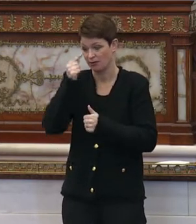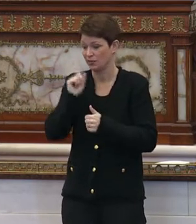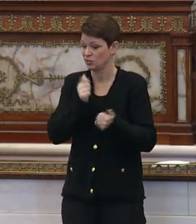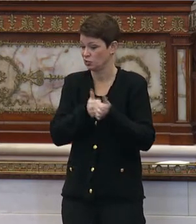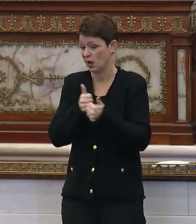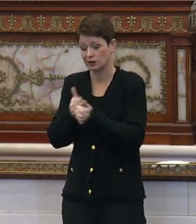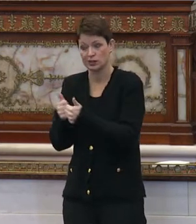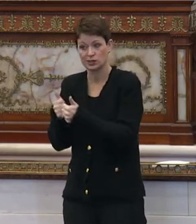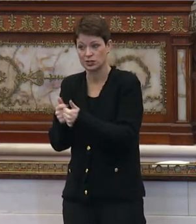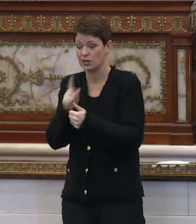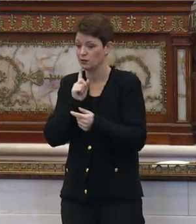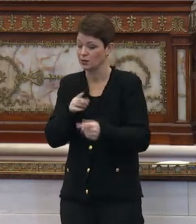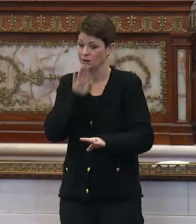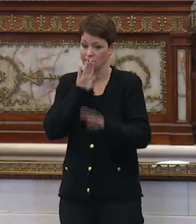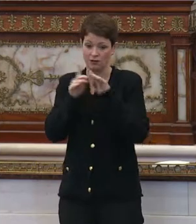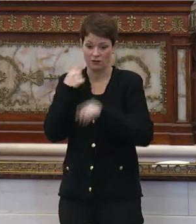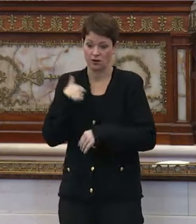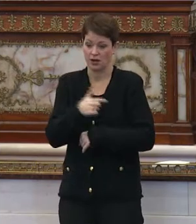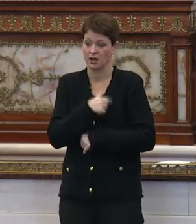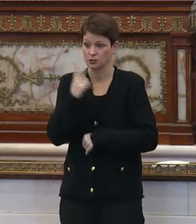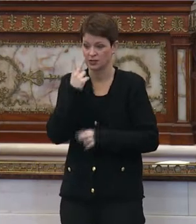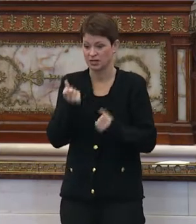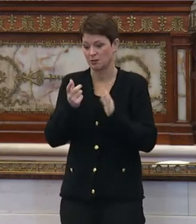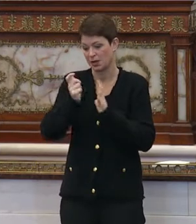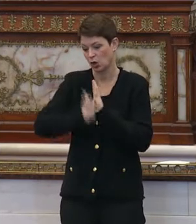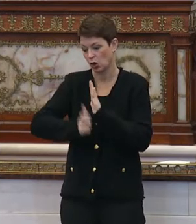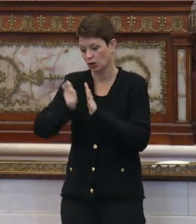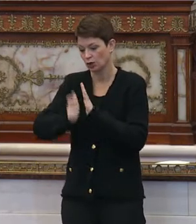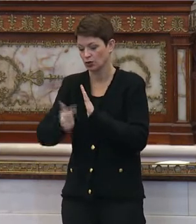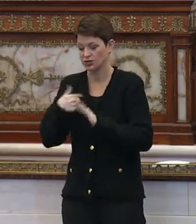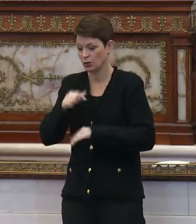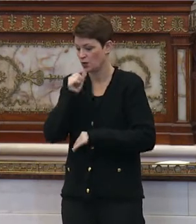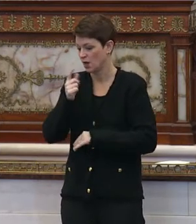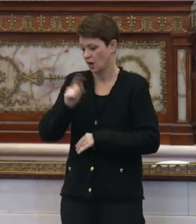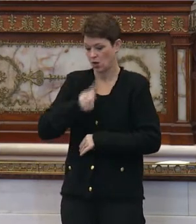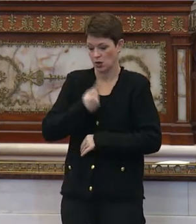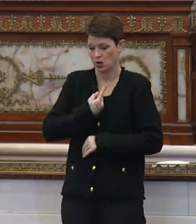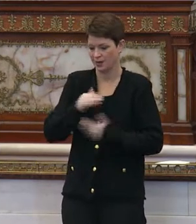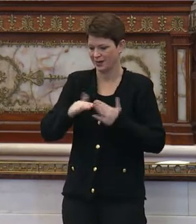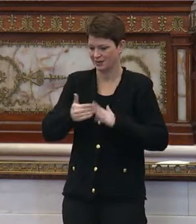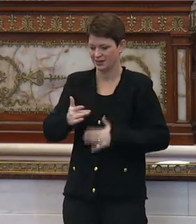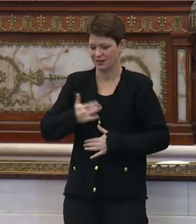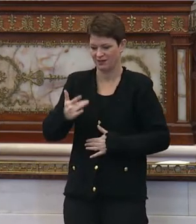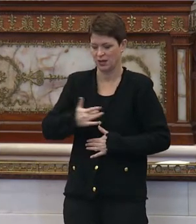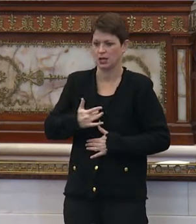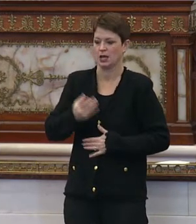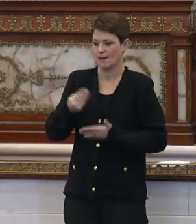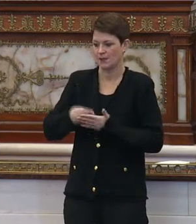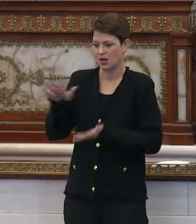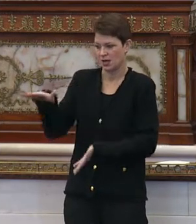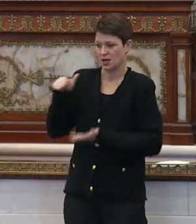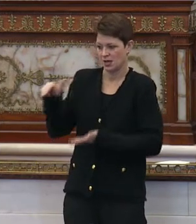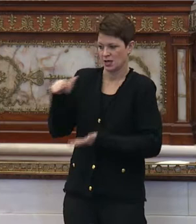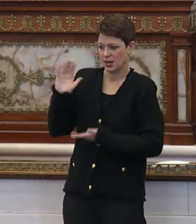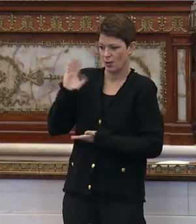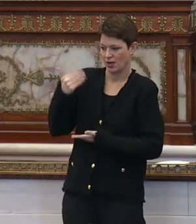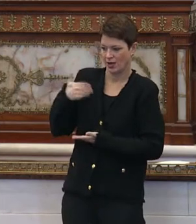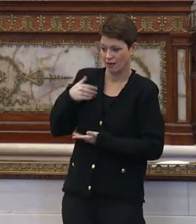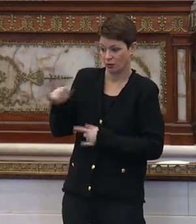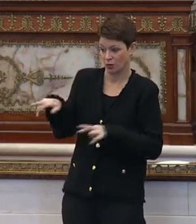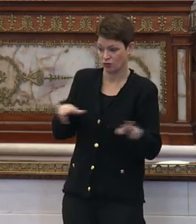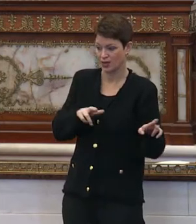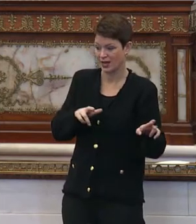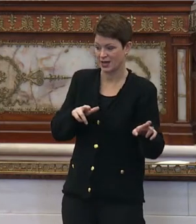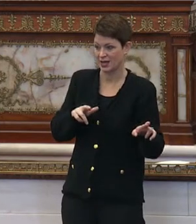real challenges. And so we're already seeing lots of articles that we're not alone as a city feeling like this money is coming. Are we